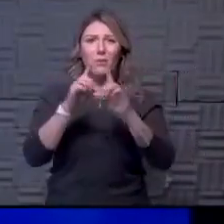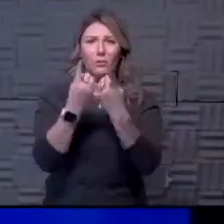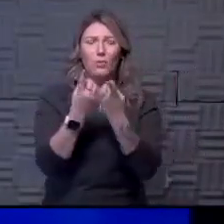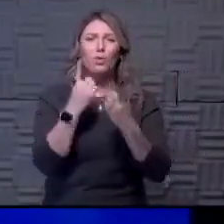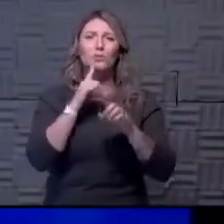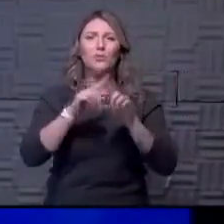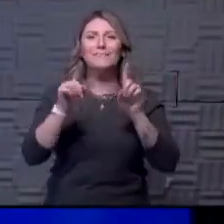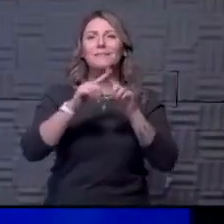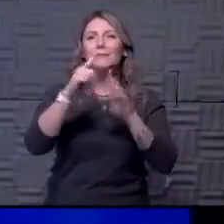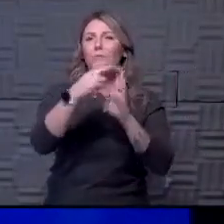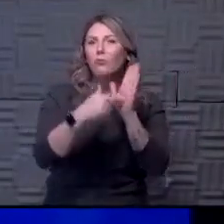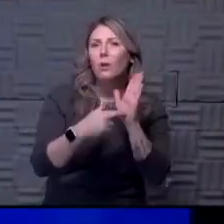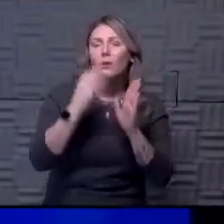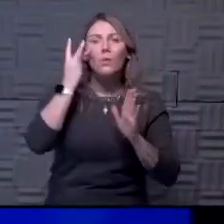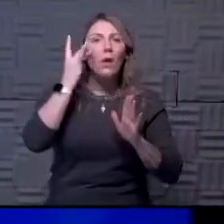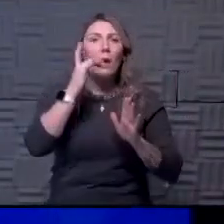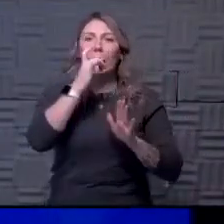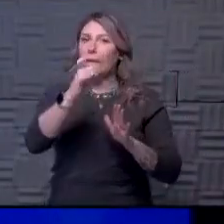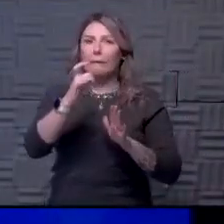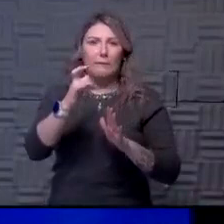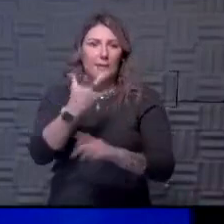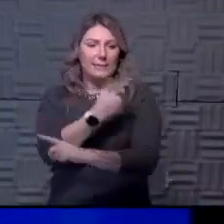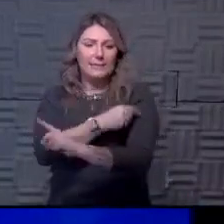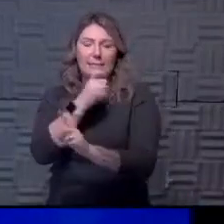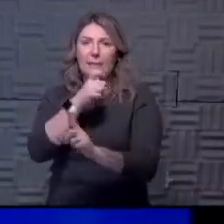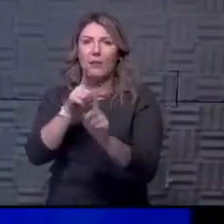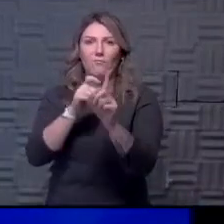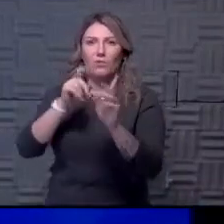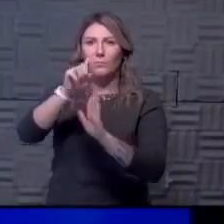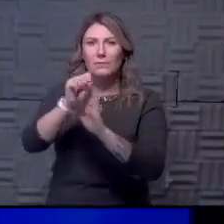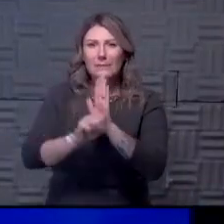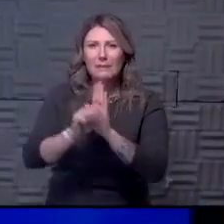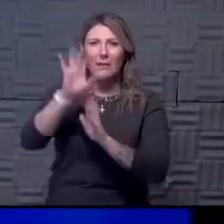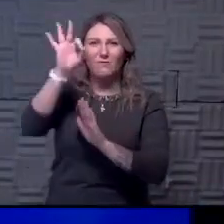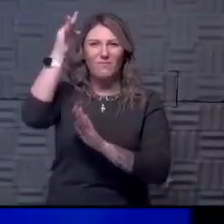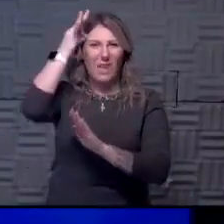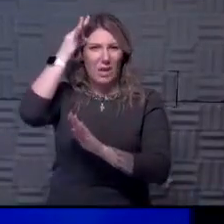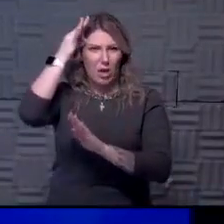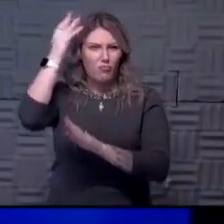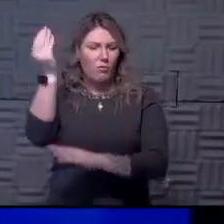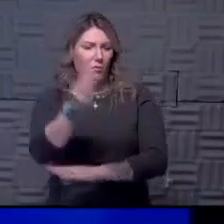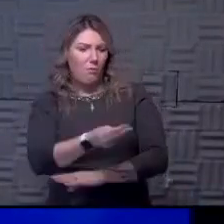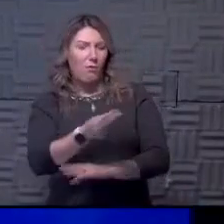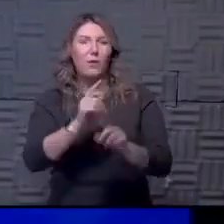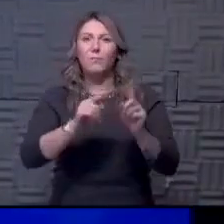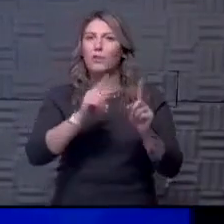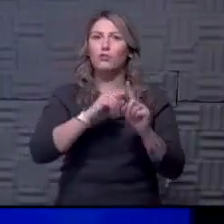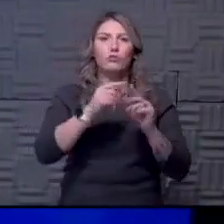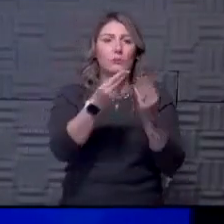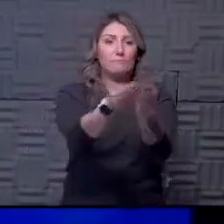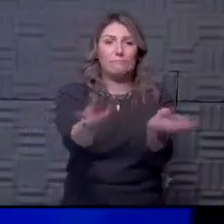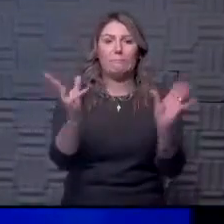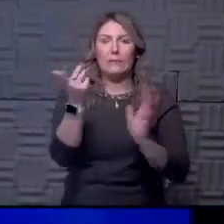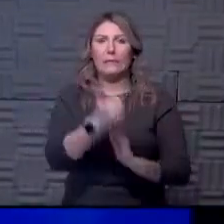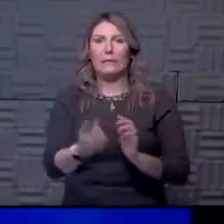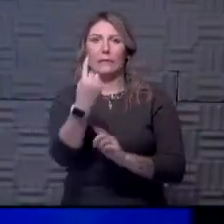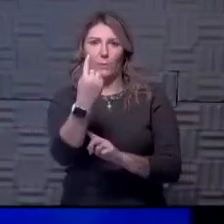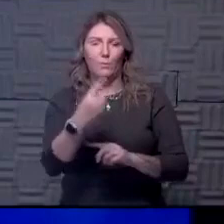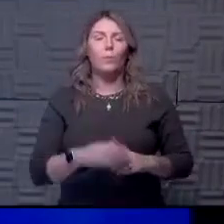set of guidelines because they don't get their vaccine through the states, or at least they seem to be giving the vaccine to just about anybody. And I think